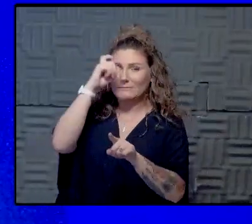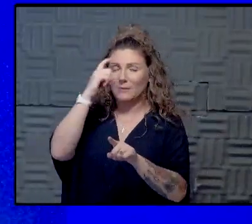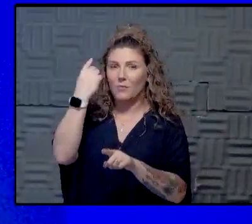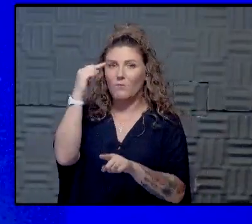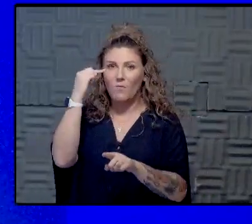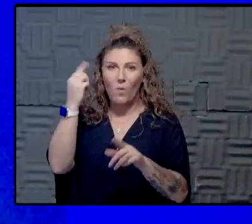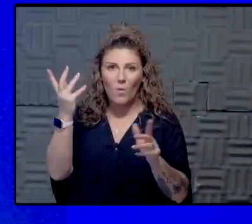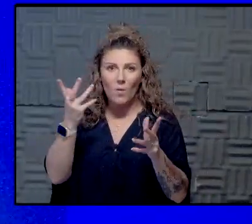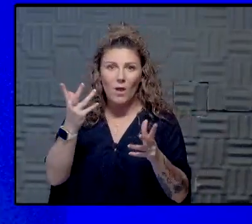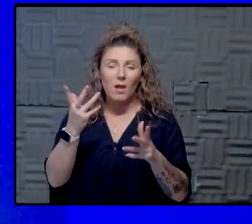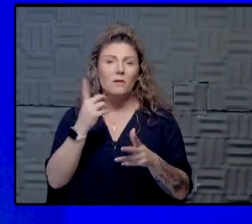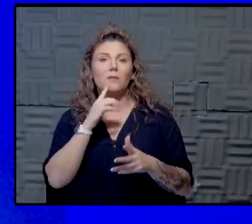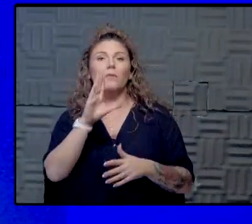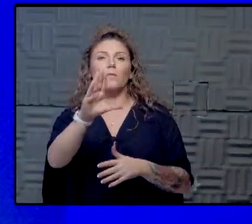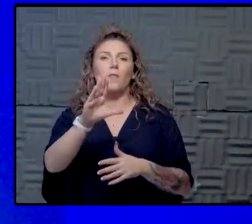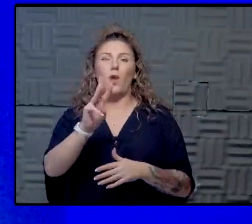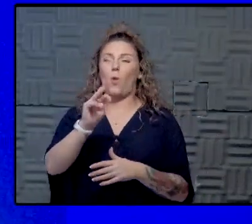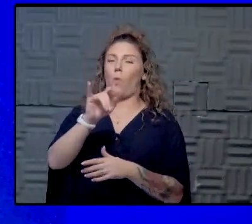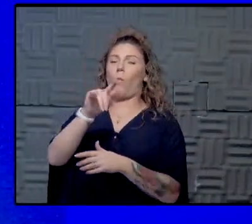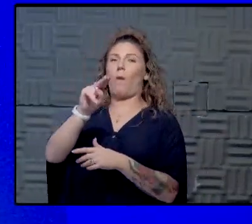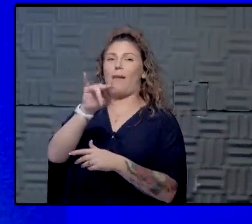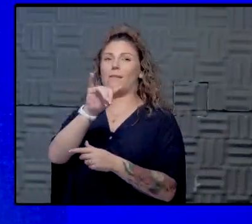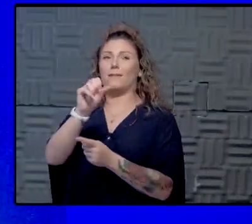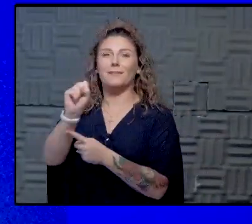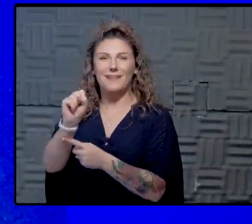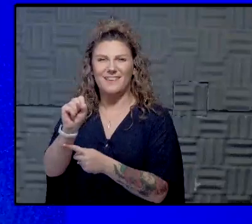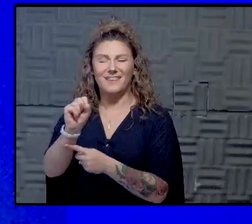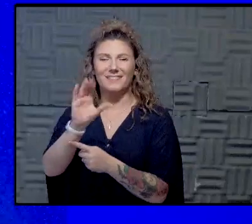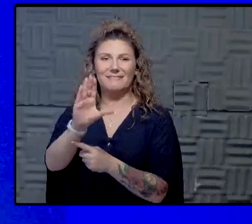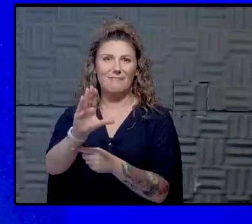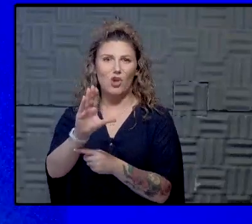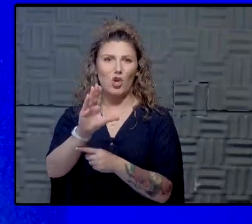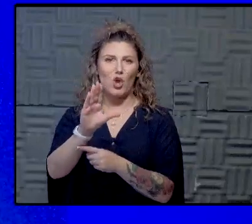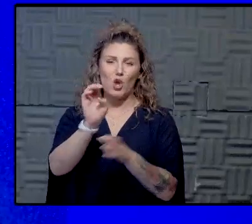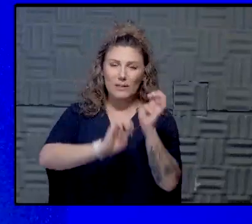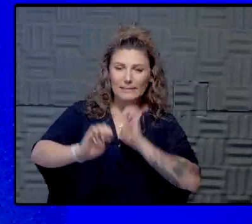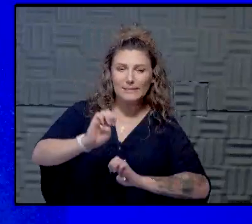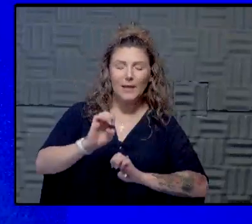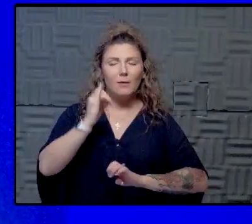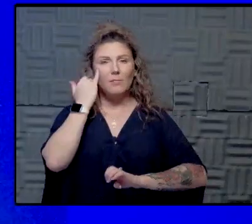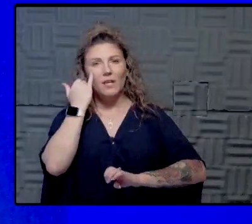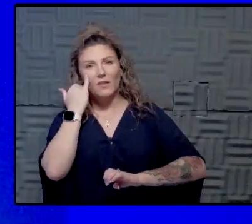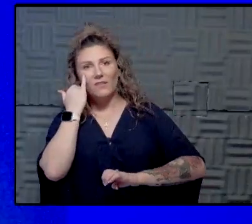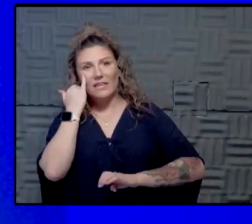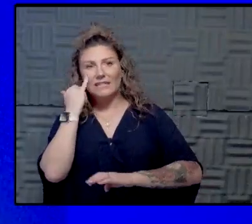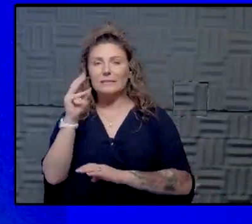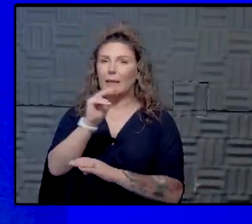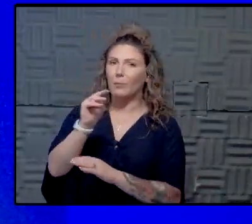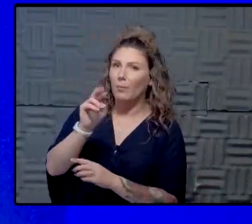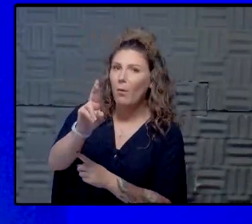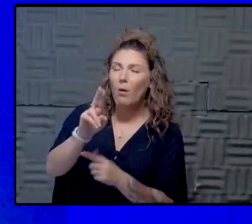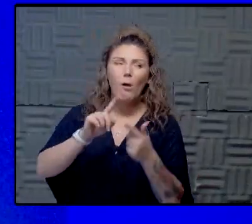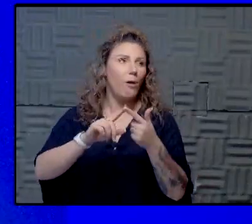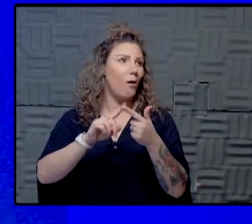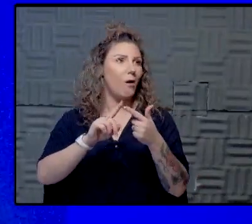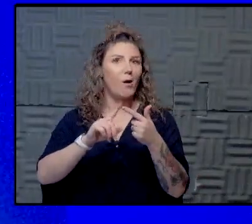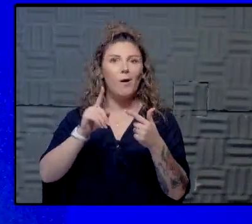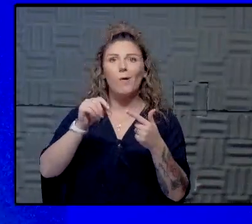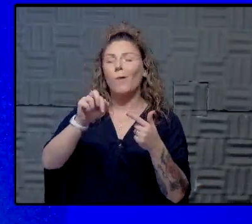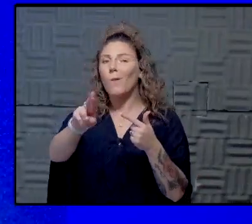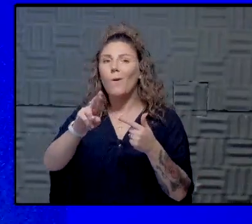these their well exams, that whether it's their meningitis vaccine or HPV vaccine,